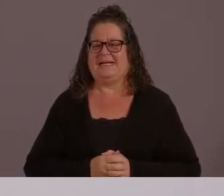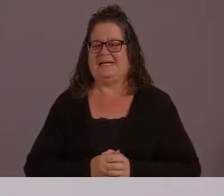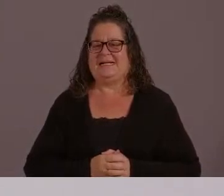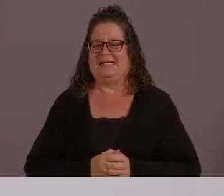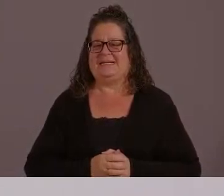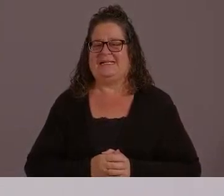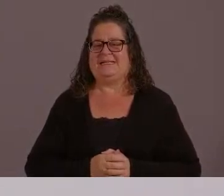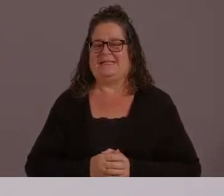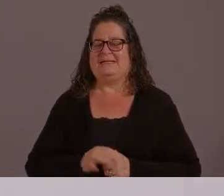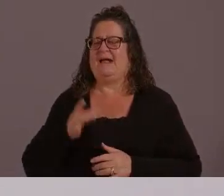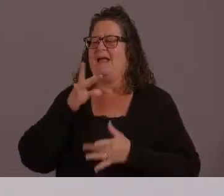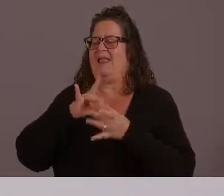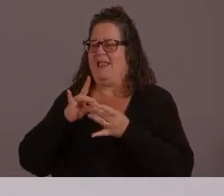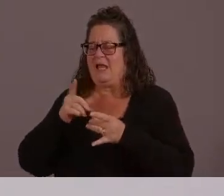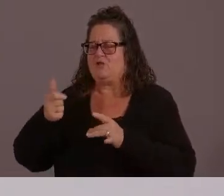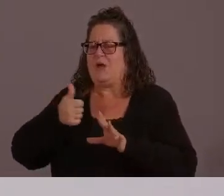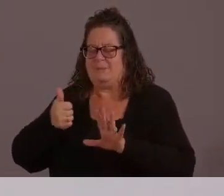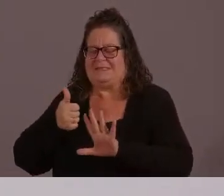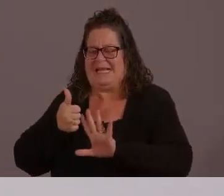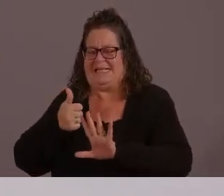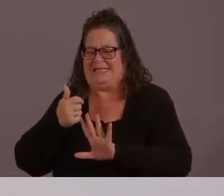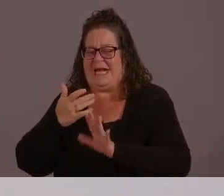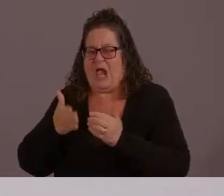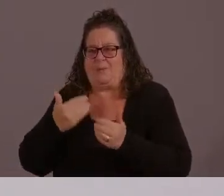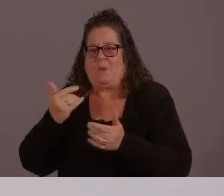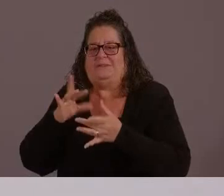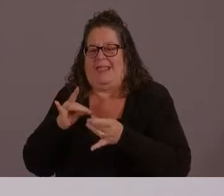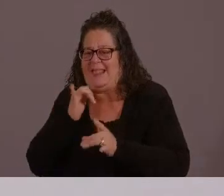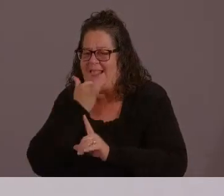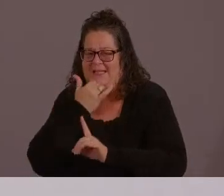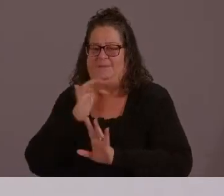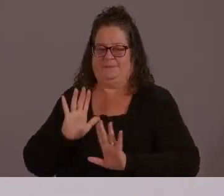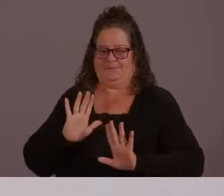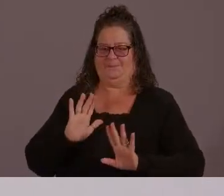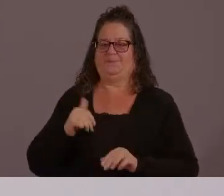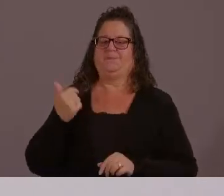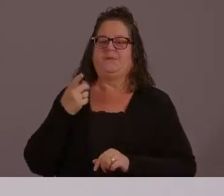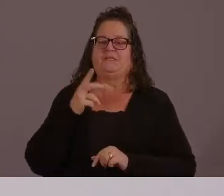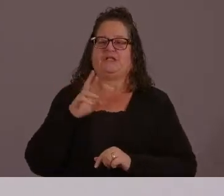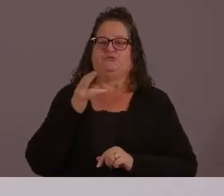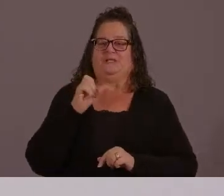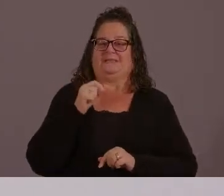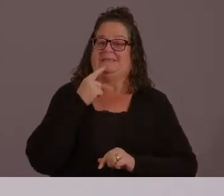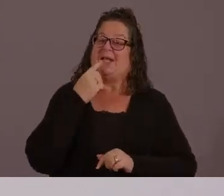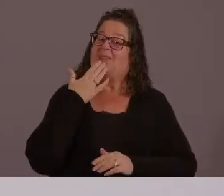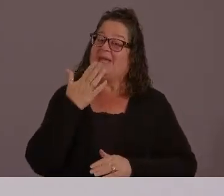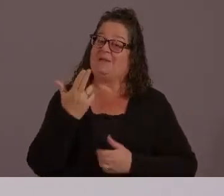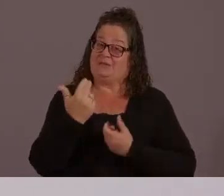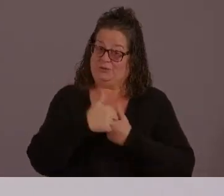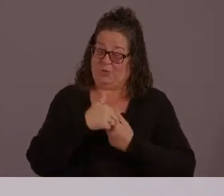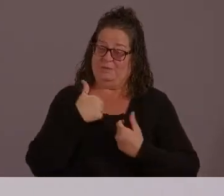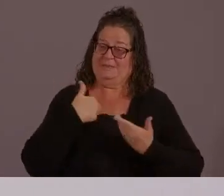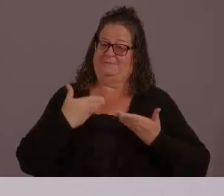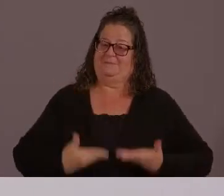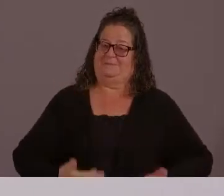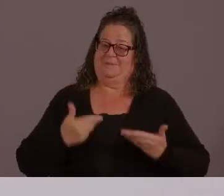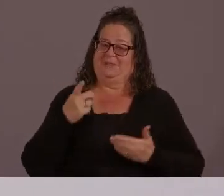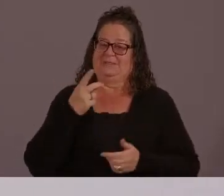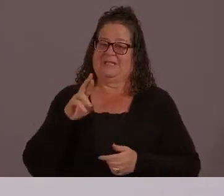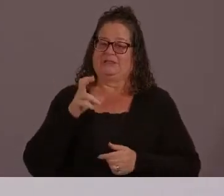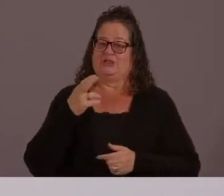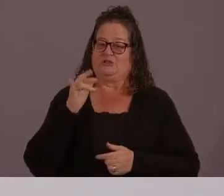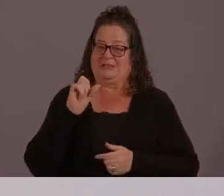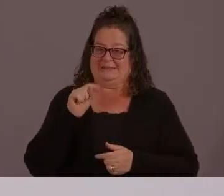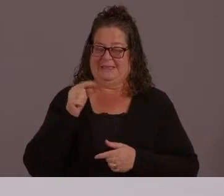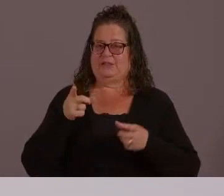us. For those that don't know me, I'm Dr. Cara Christ, the director of the Arizona Department of Health Services. And I really hope that everyone has had a great week this